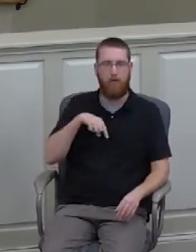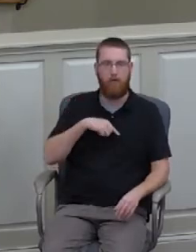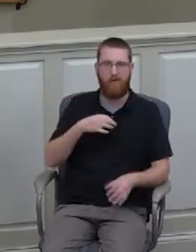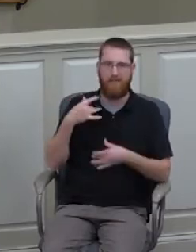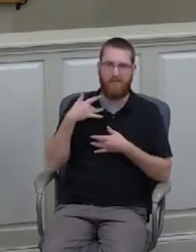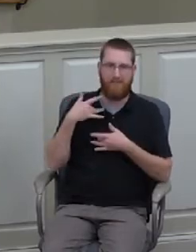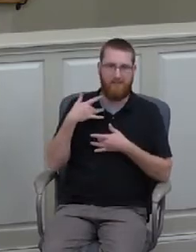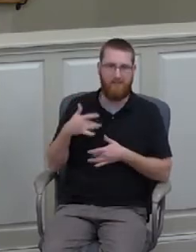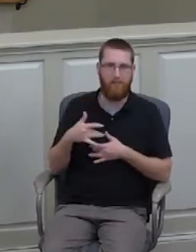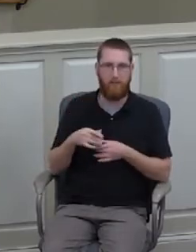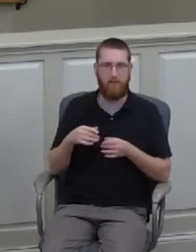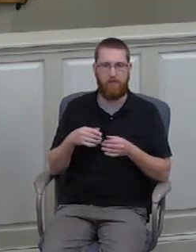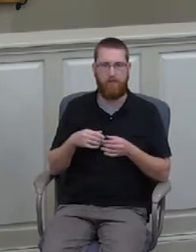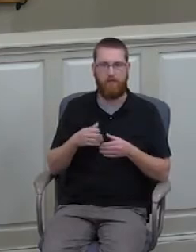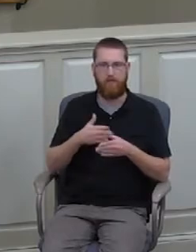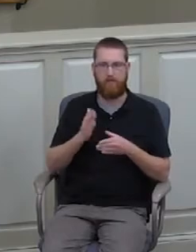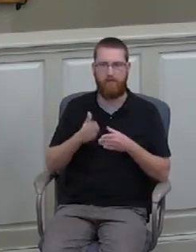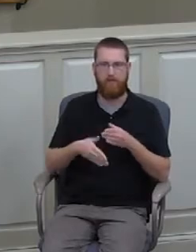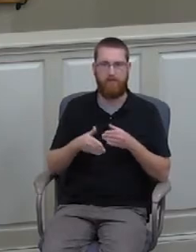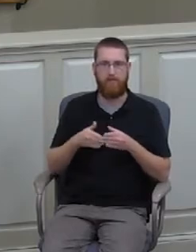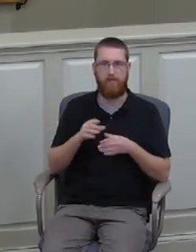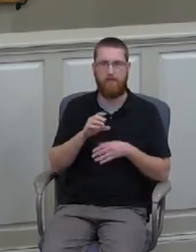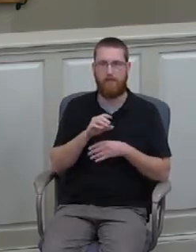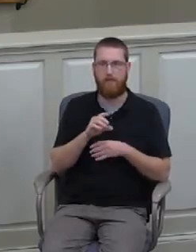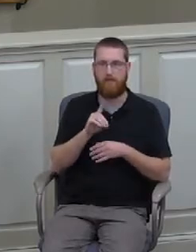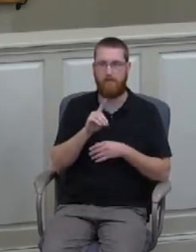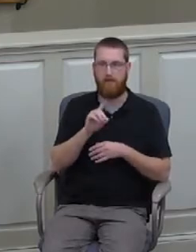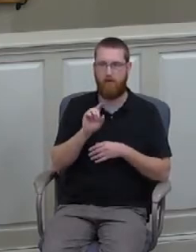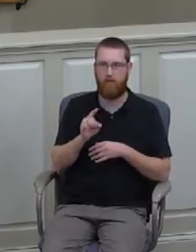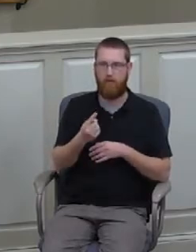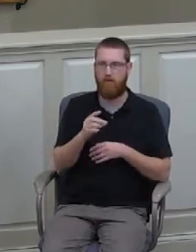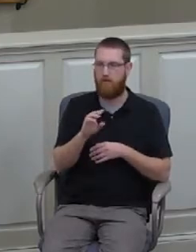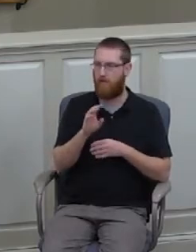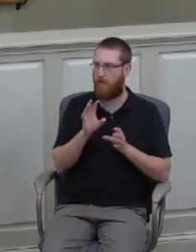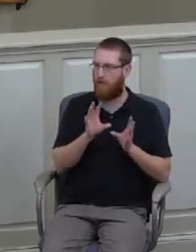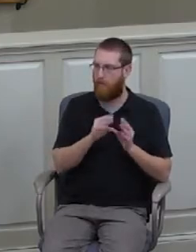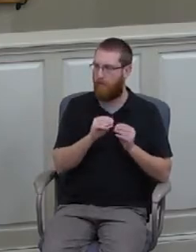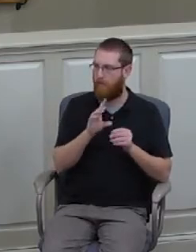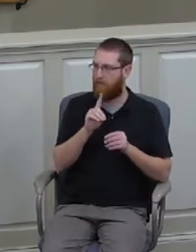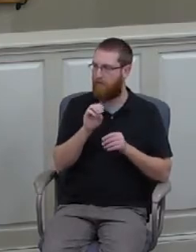December. Yeah, and my rationale was just to be